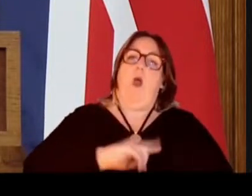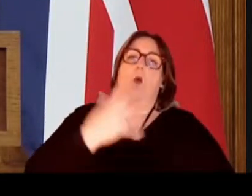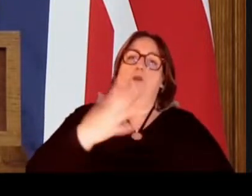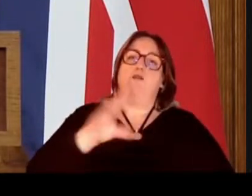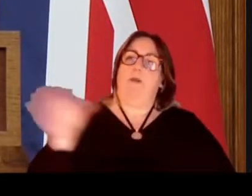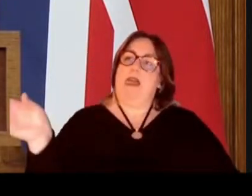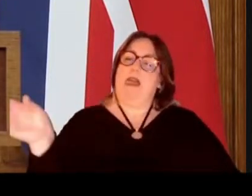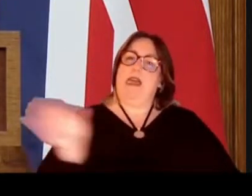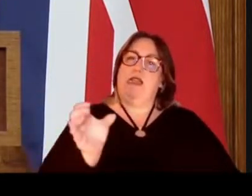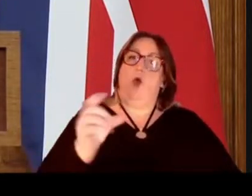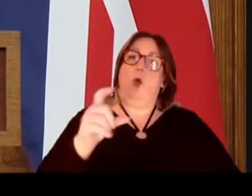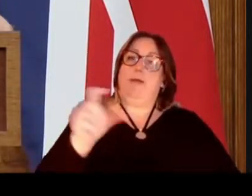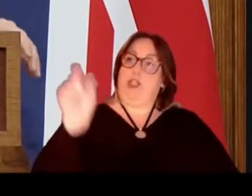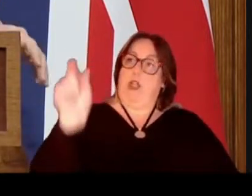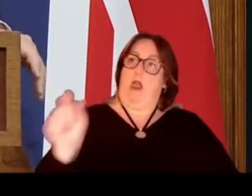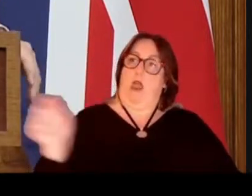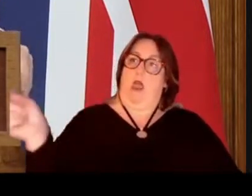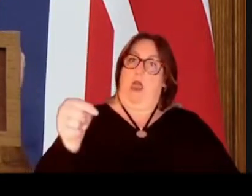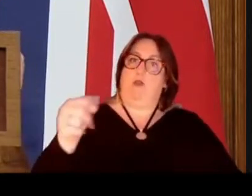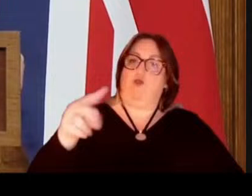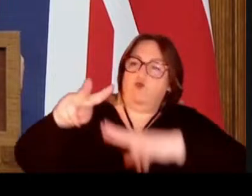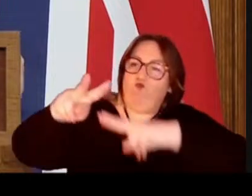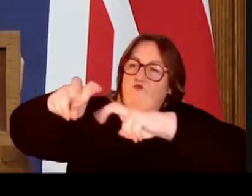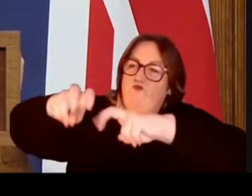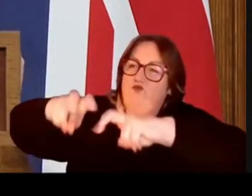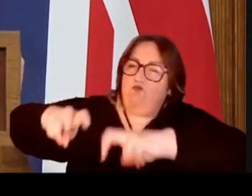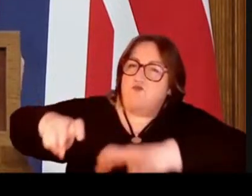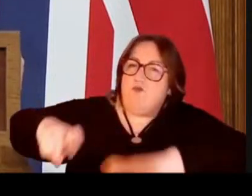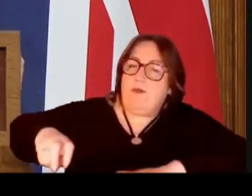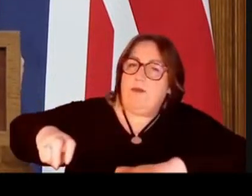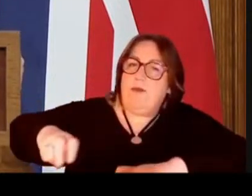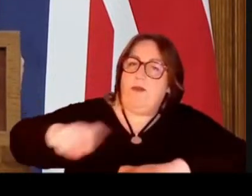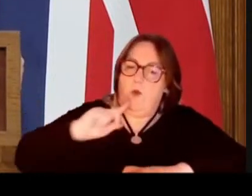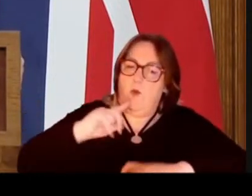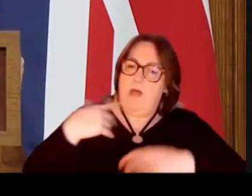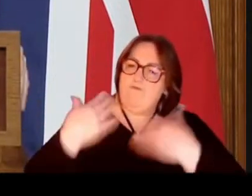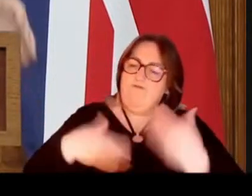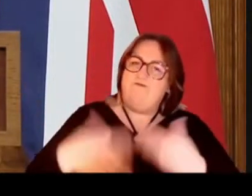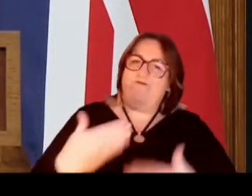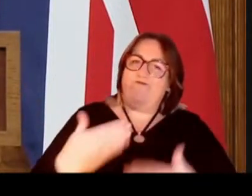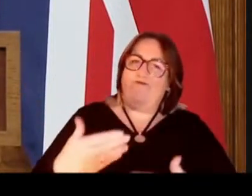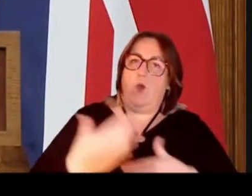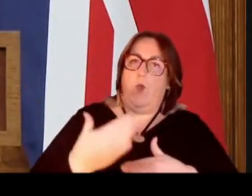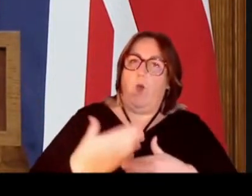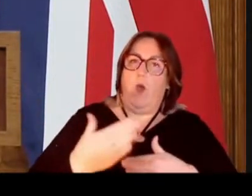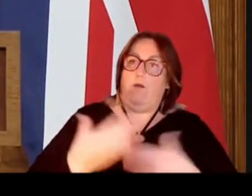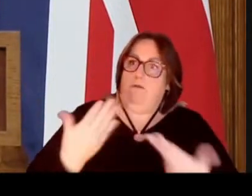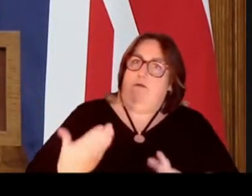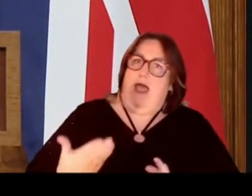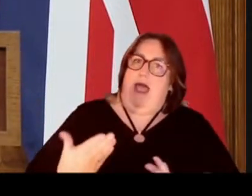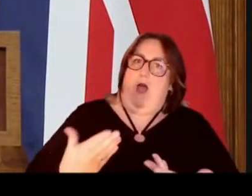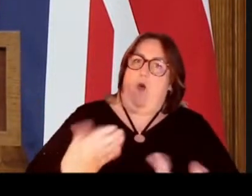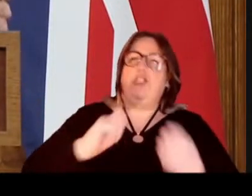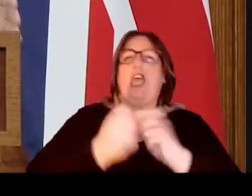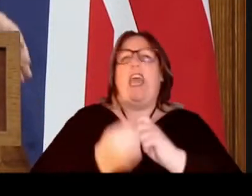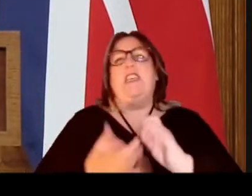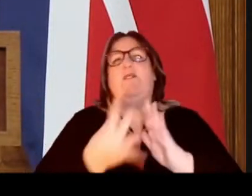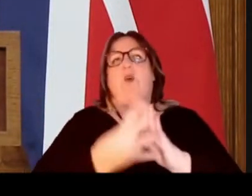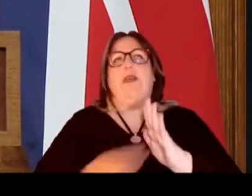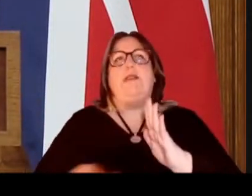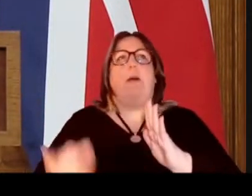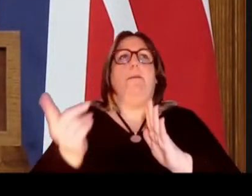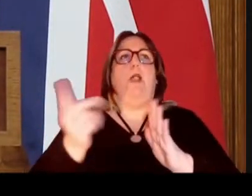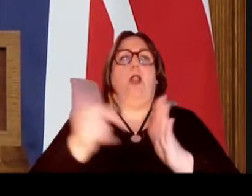of the apparatus, and why we will get on with some of the work we need to get on with changing, for example, the